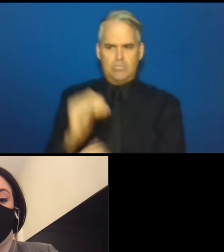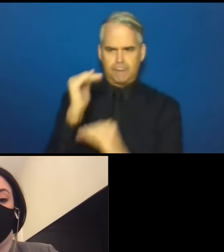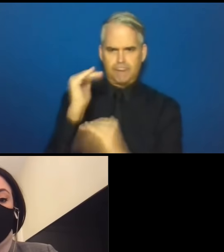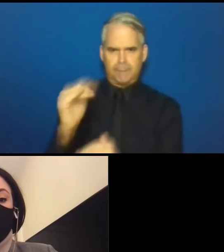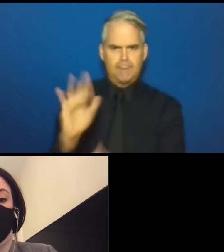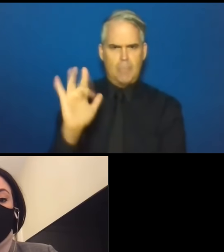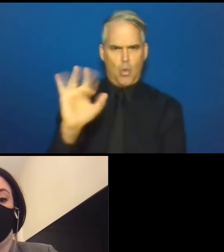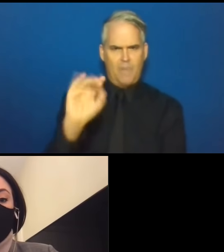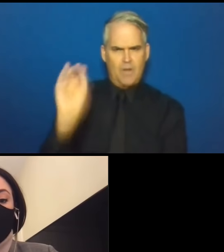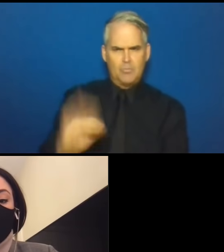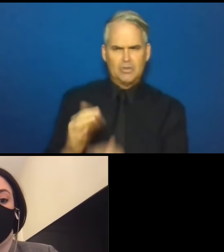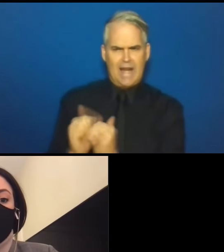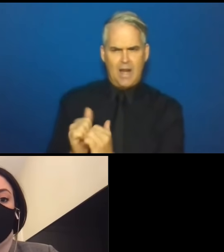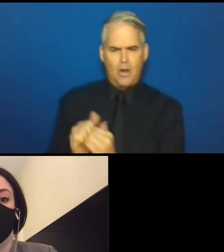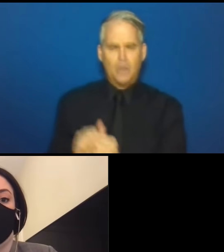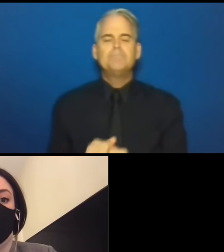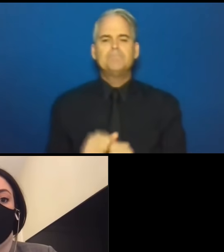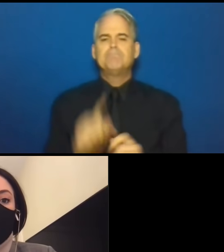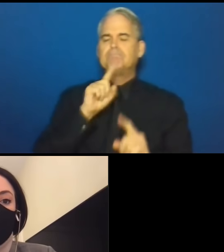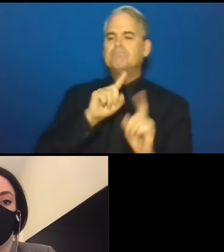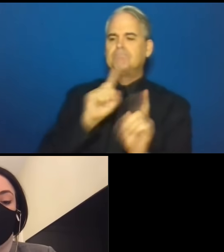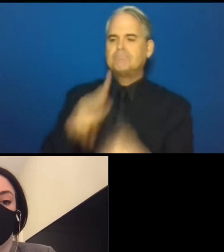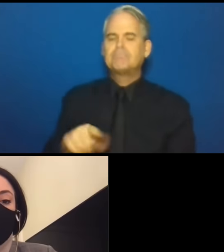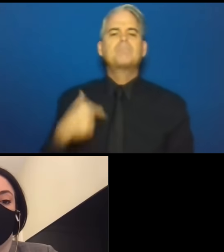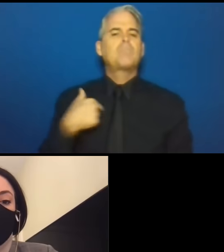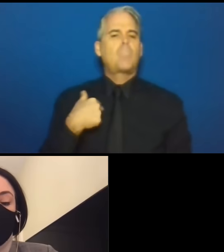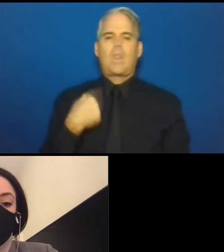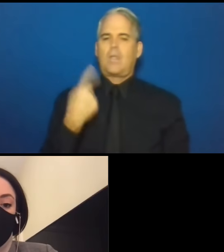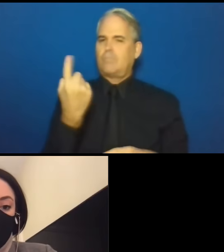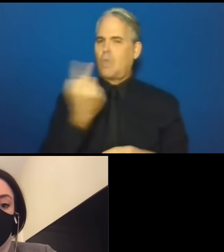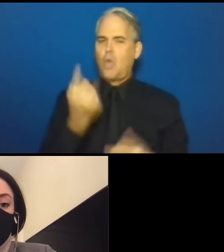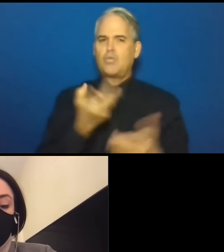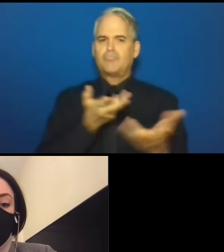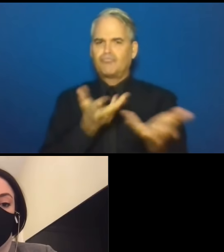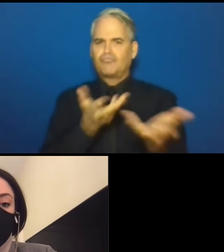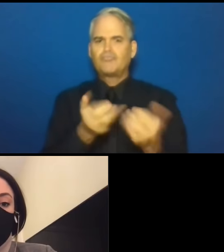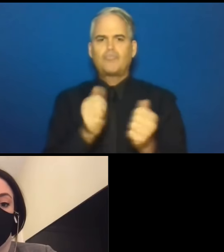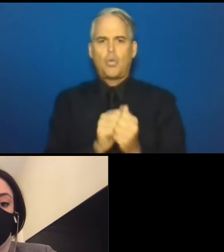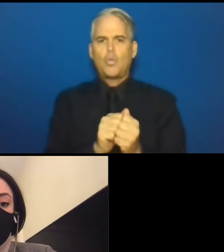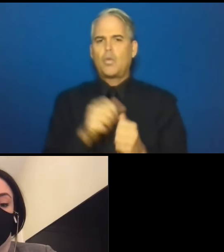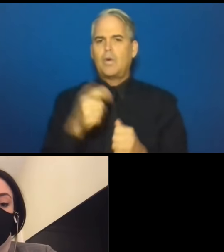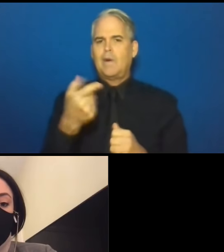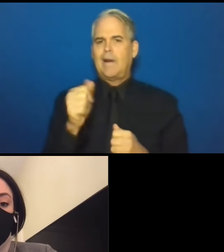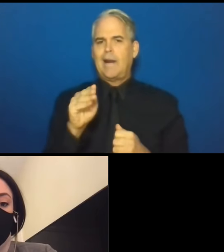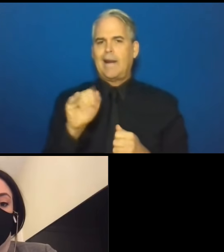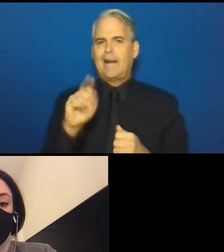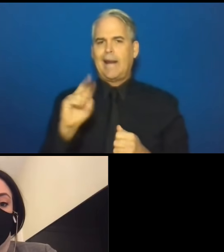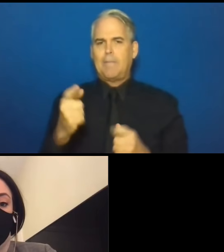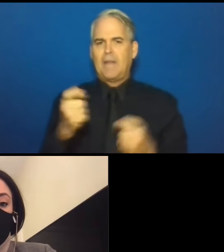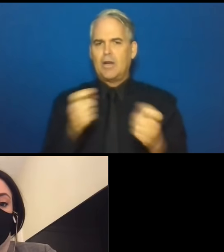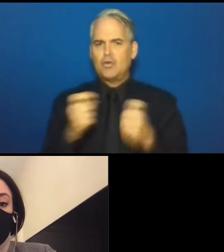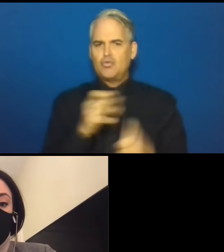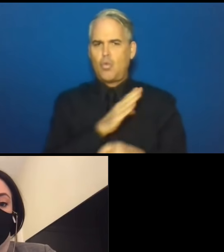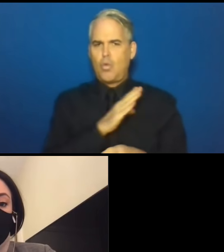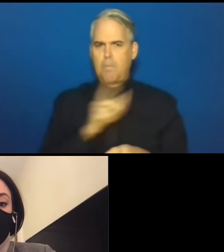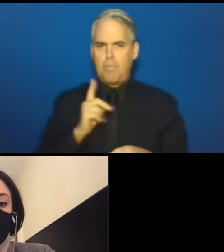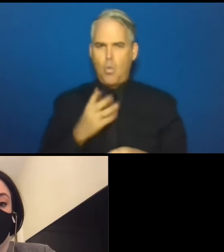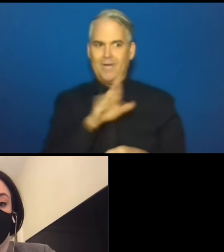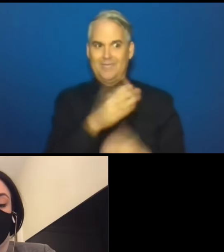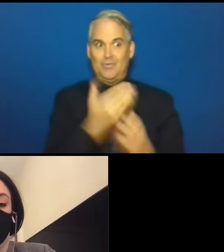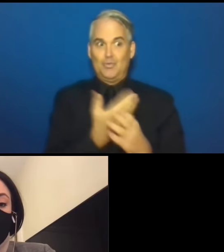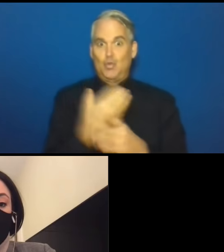in constant contact with our Gaming Control Board and our new chair, Bryn Gibson, who I'm extremely proud we have him there. I